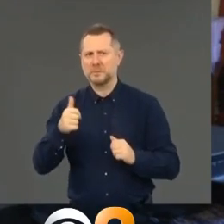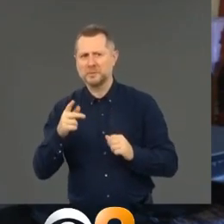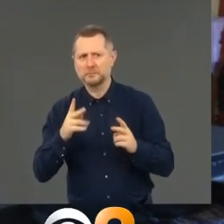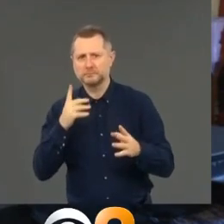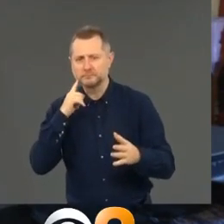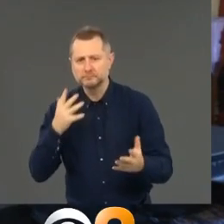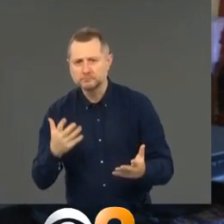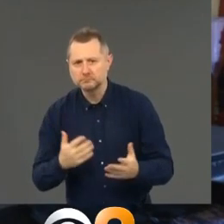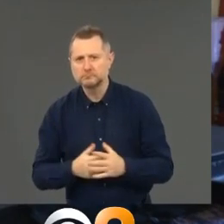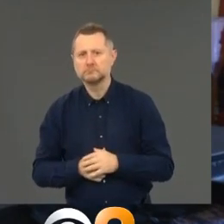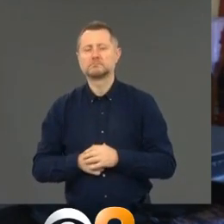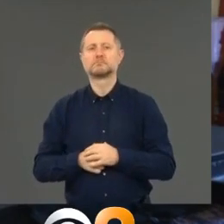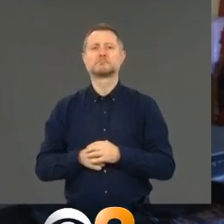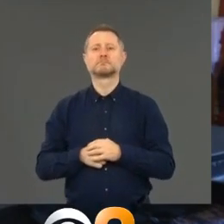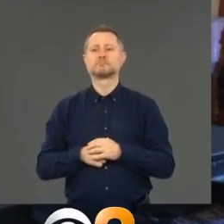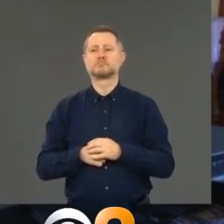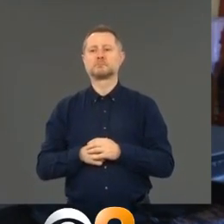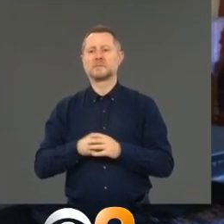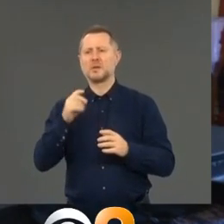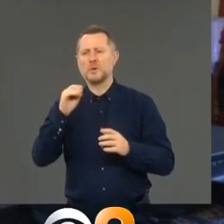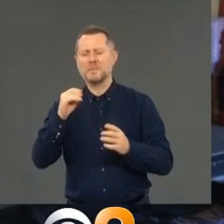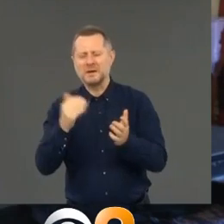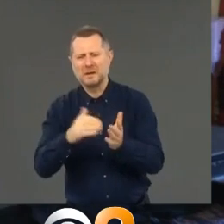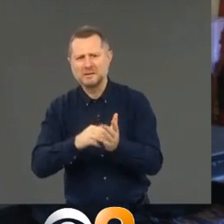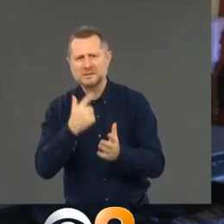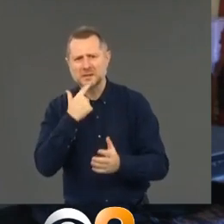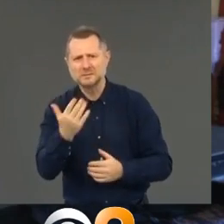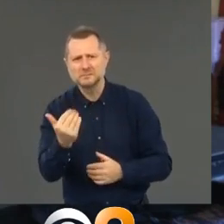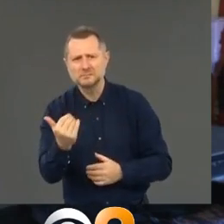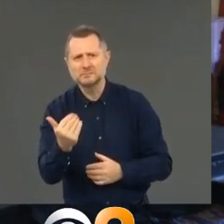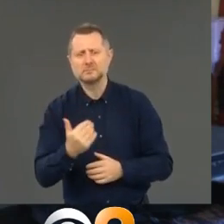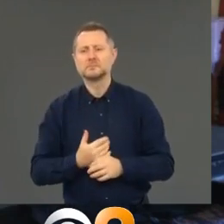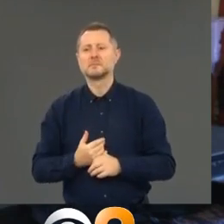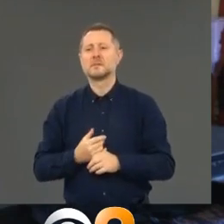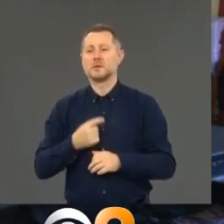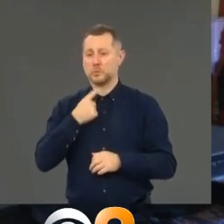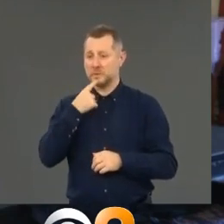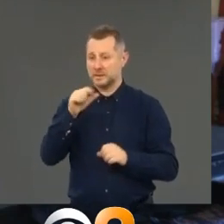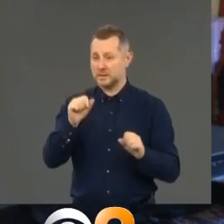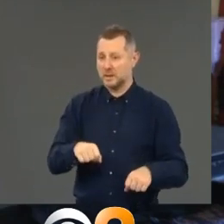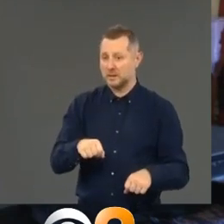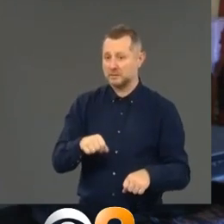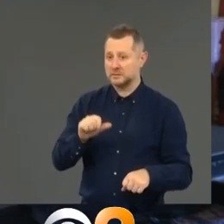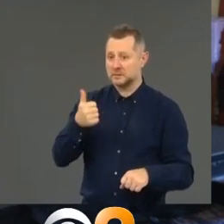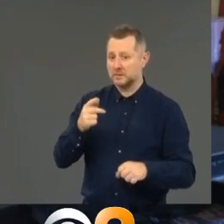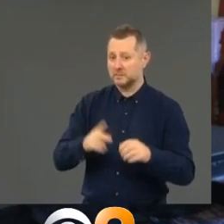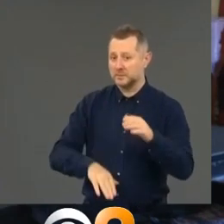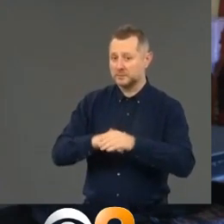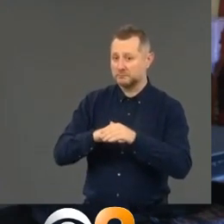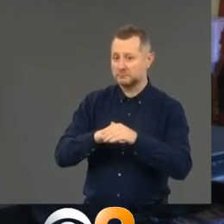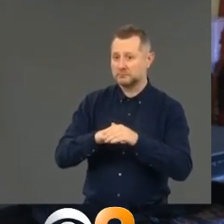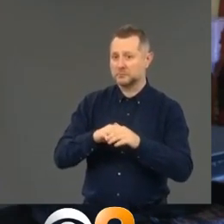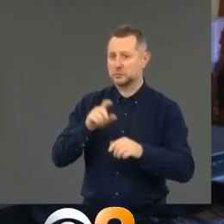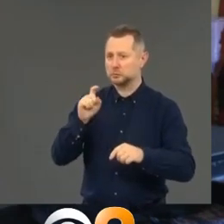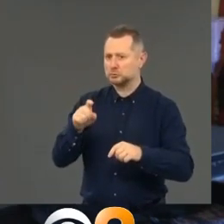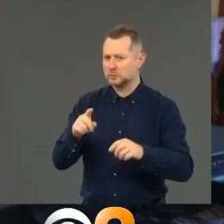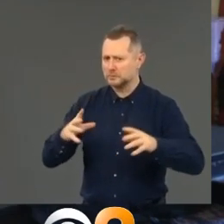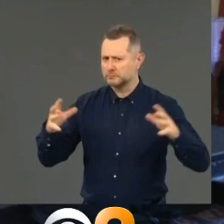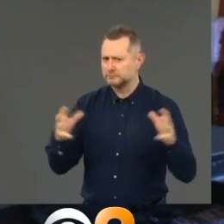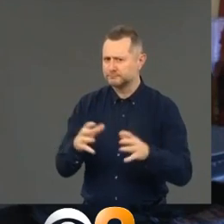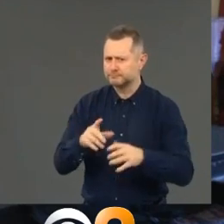10 people? Can you say it again? Just because the executive order says you can have a gathering of up to 10 people, should people be gathering